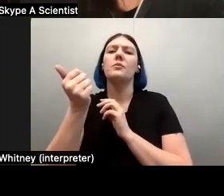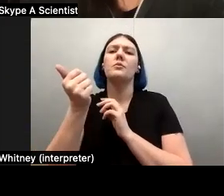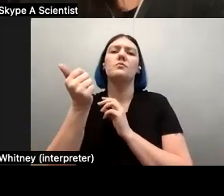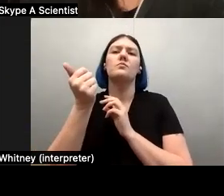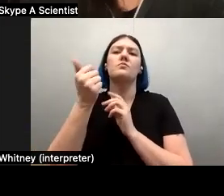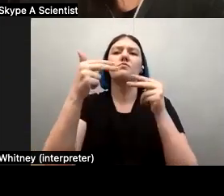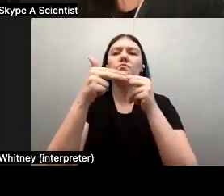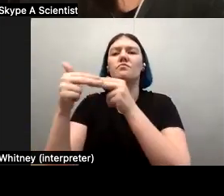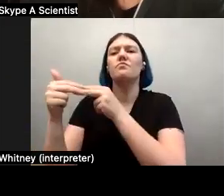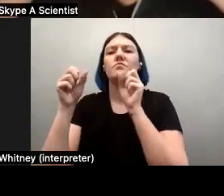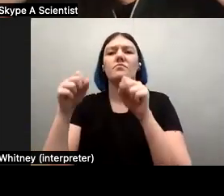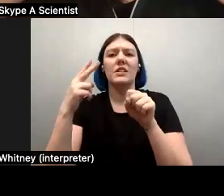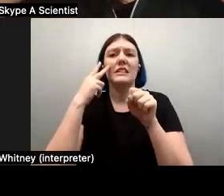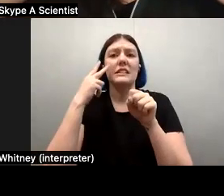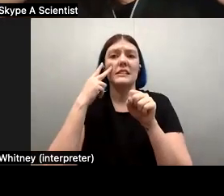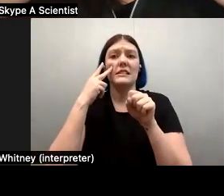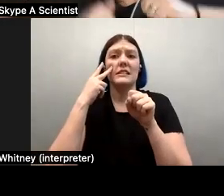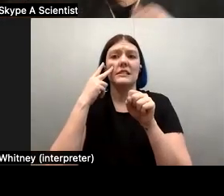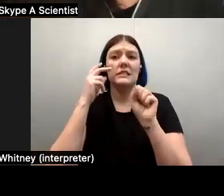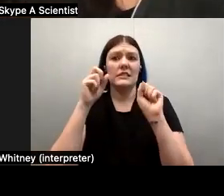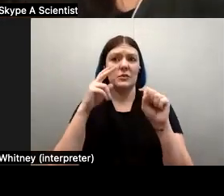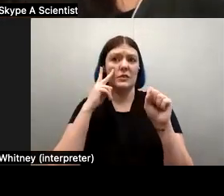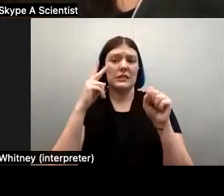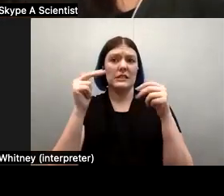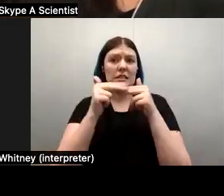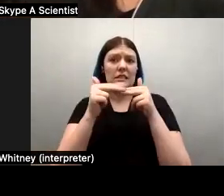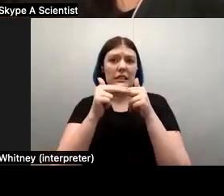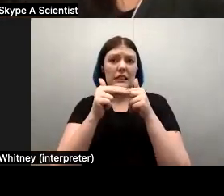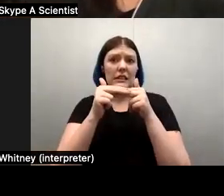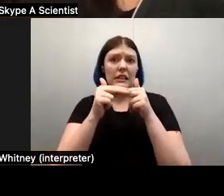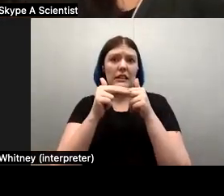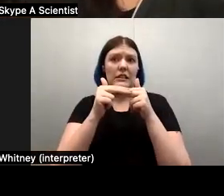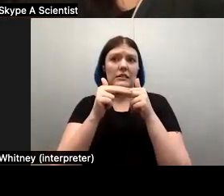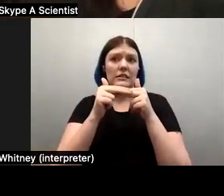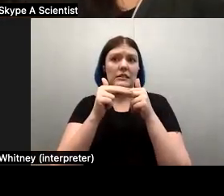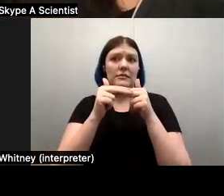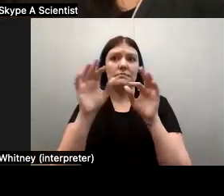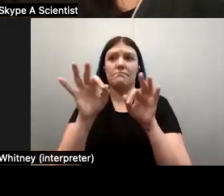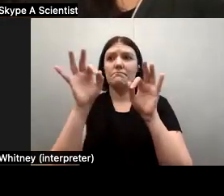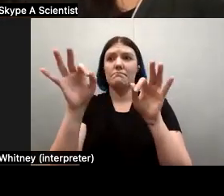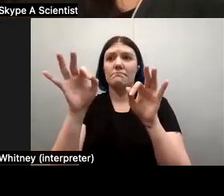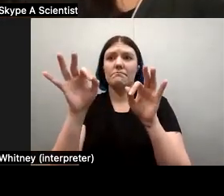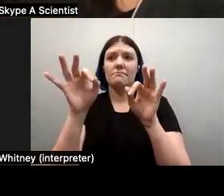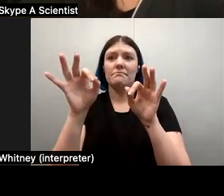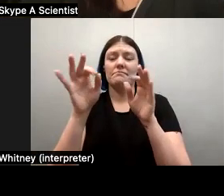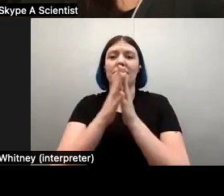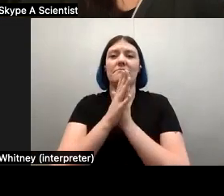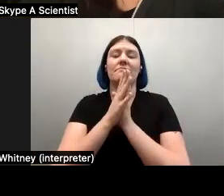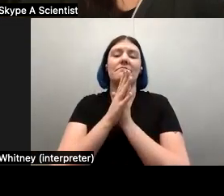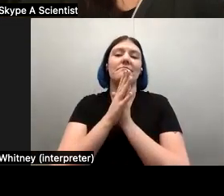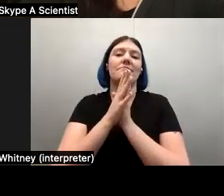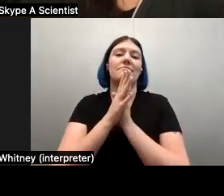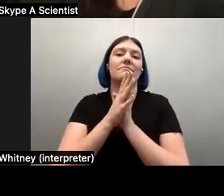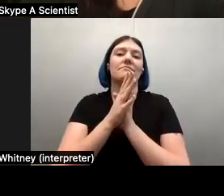I'm talking about. Can you see the full slide? Yes. Awesome. Okay, great. Well, hi, everyone. So I'm